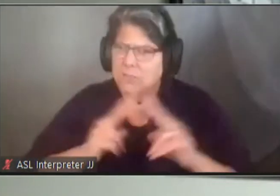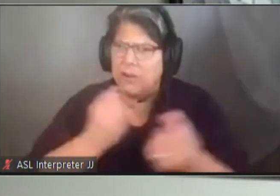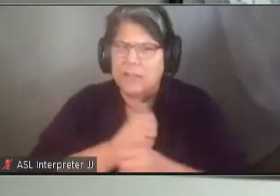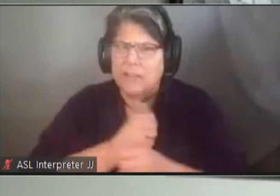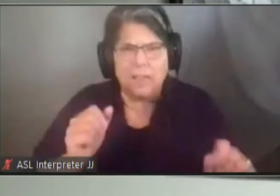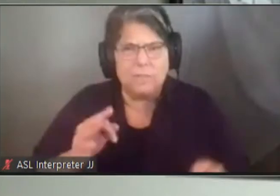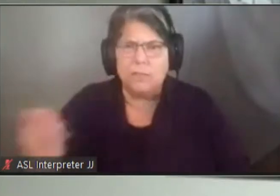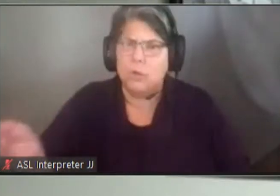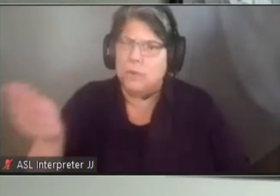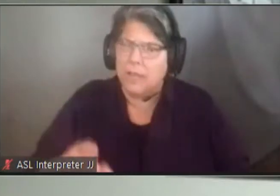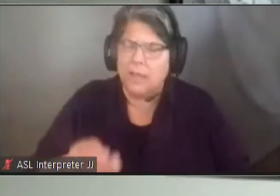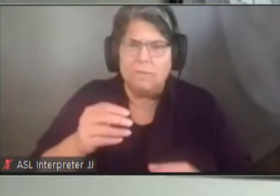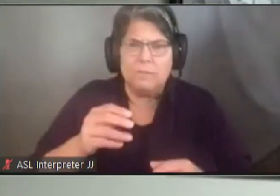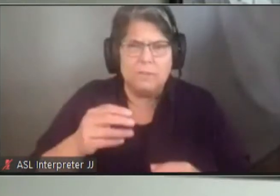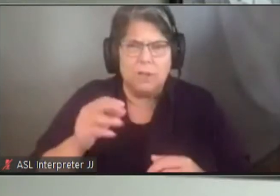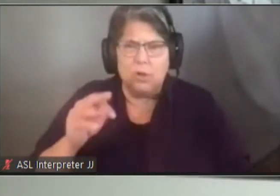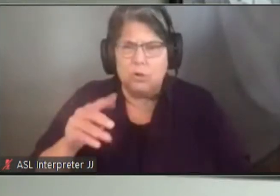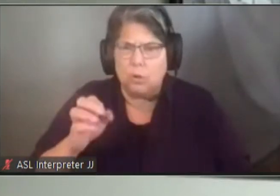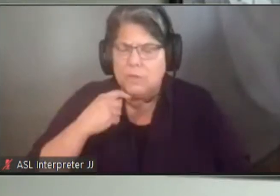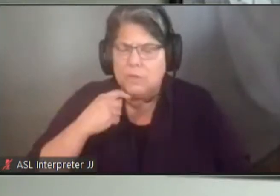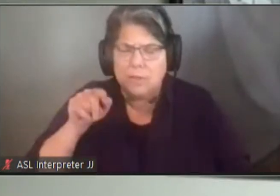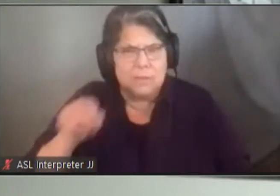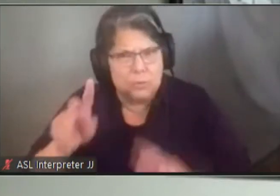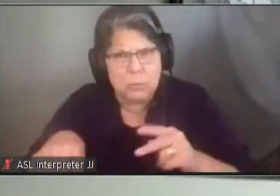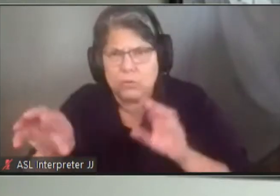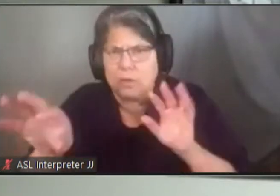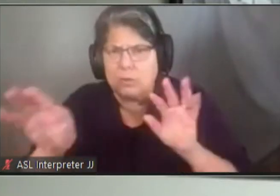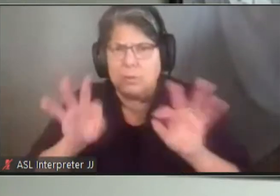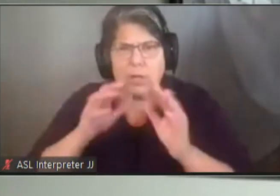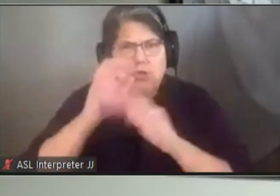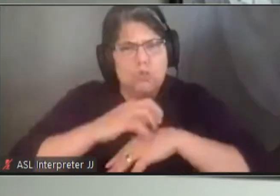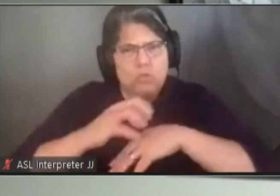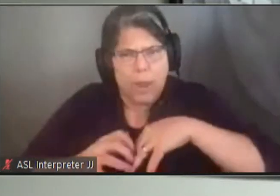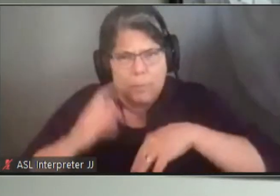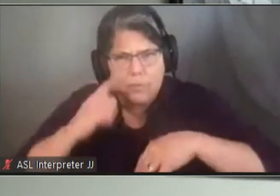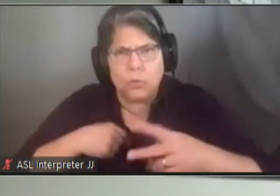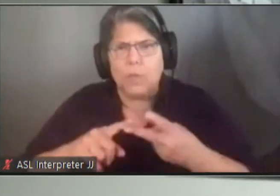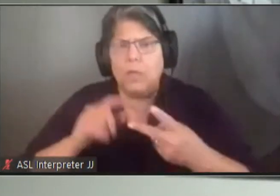person picks grapes for me or picks marijuana for me, that's good for us.